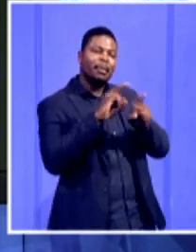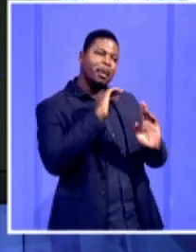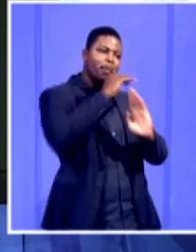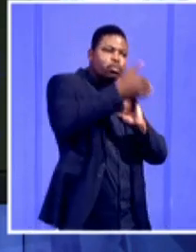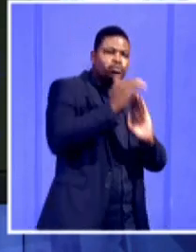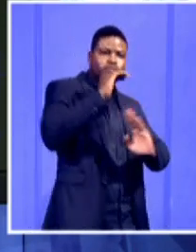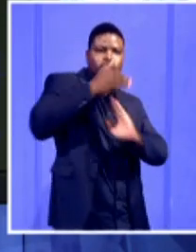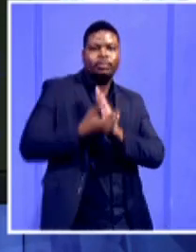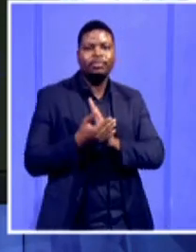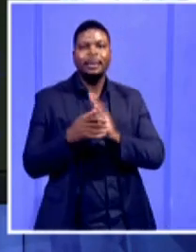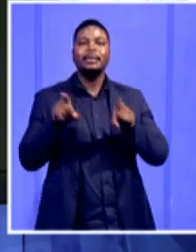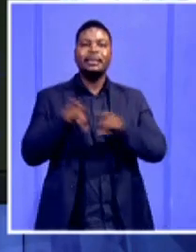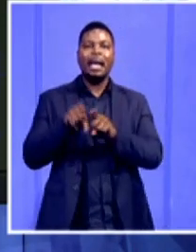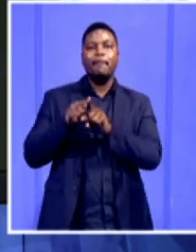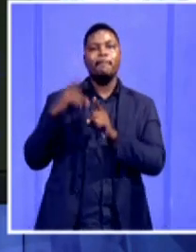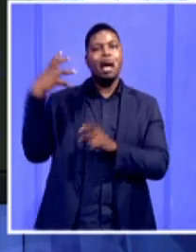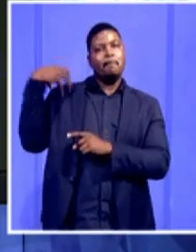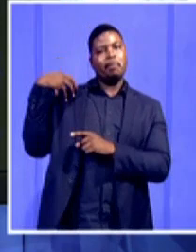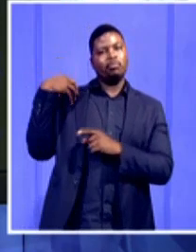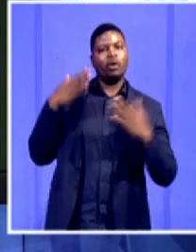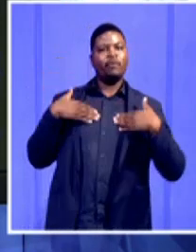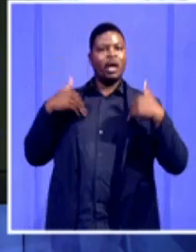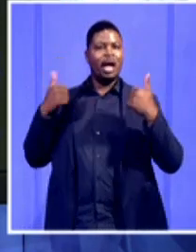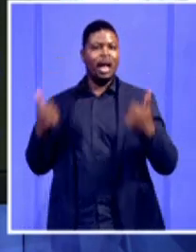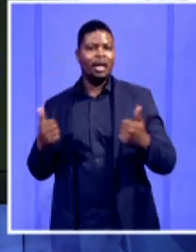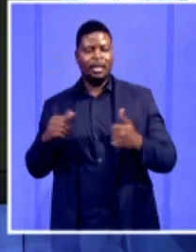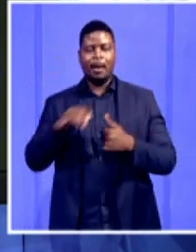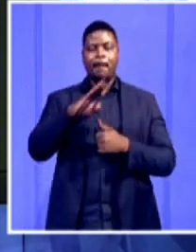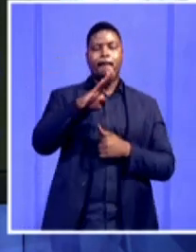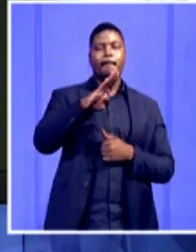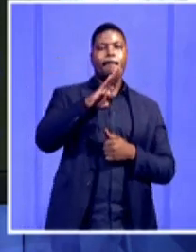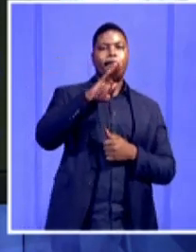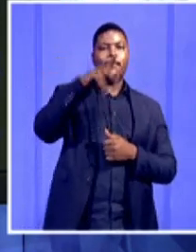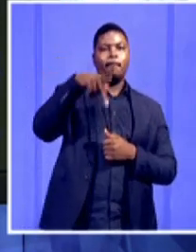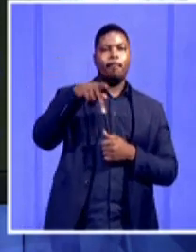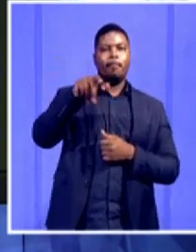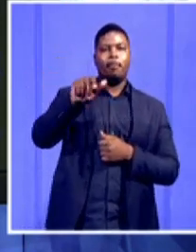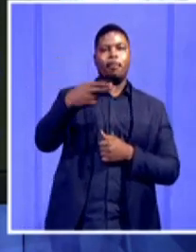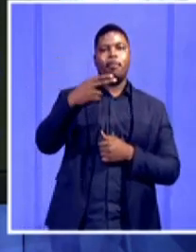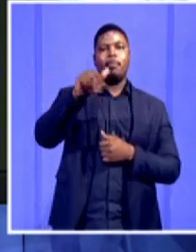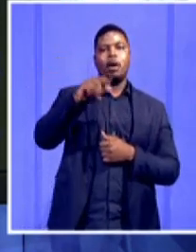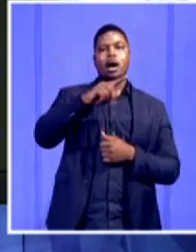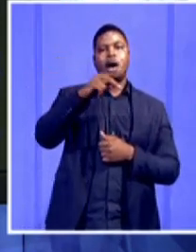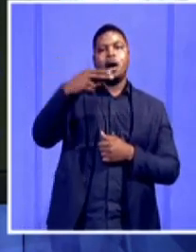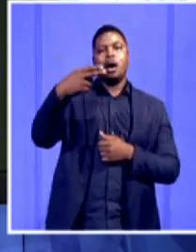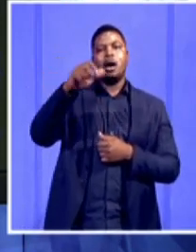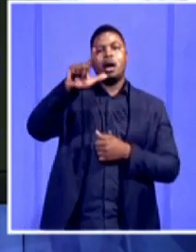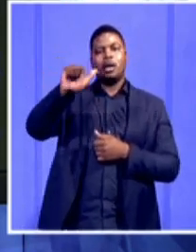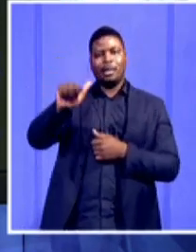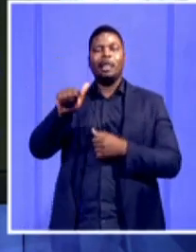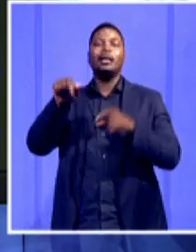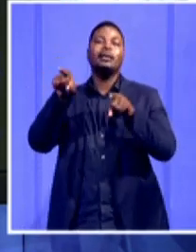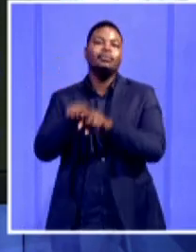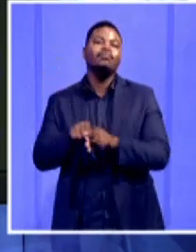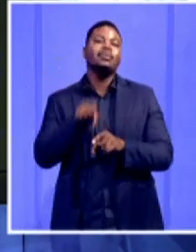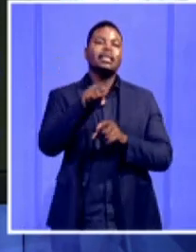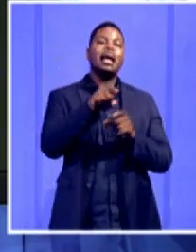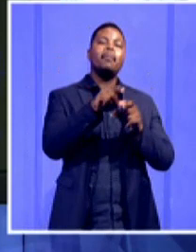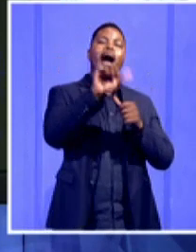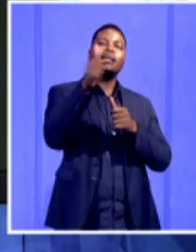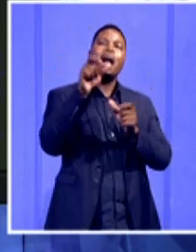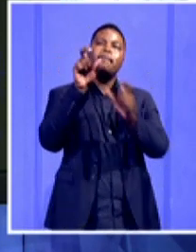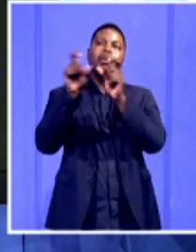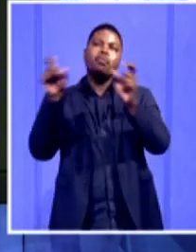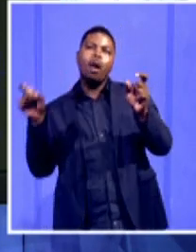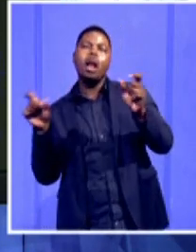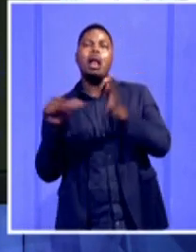Phaahla, and Denosa President, Simon Hlungwani, and ICN board member for the African region, Gitembagara, will